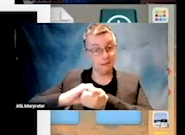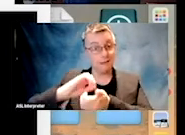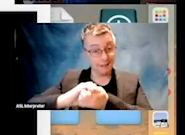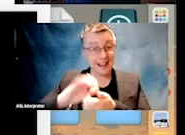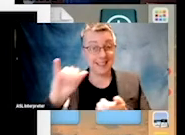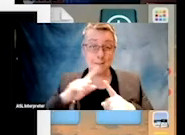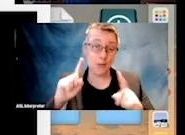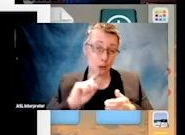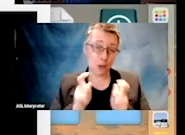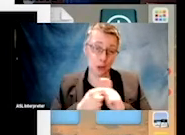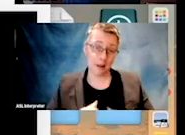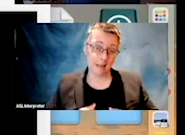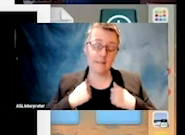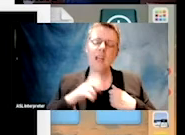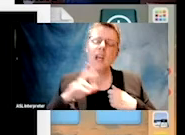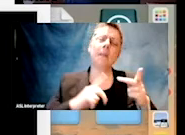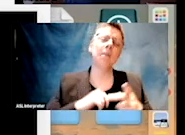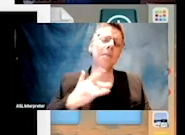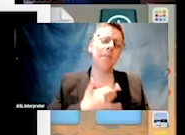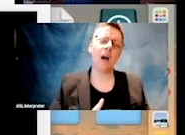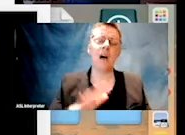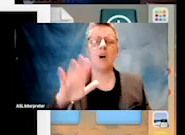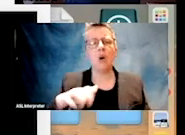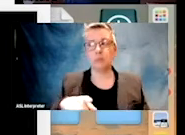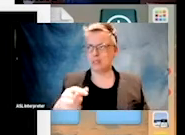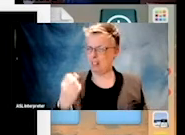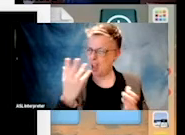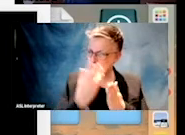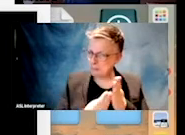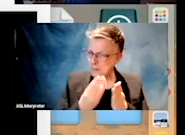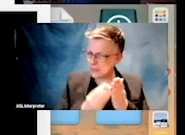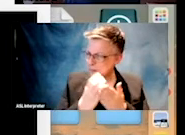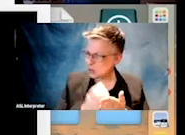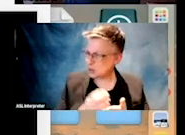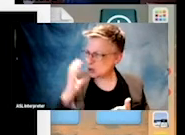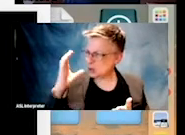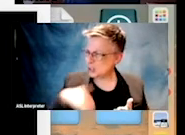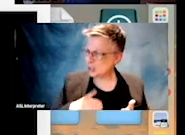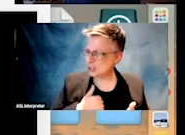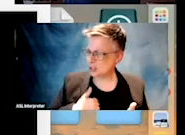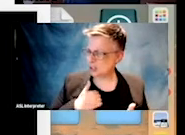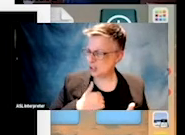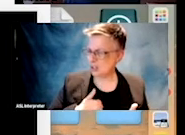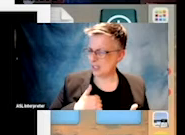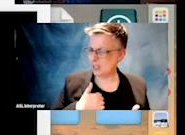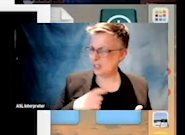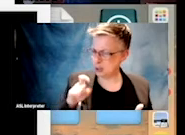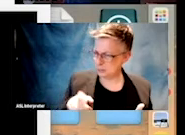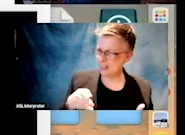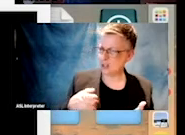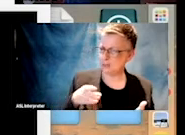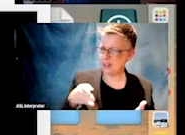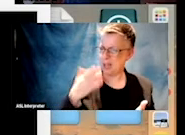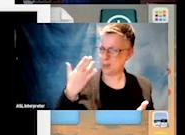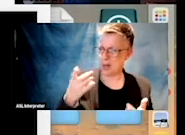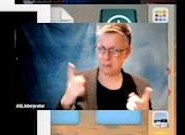And I know people say that a lot, huh? There's a lot of missing images. Sorry. People. Um, not sure